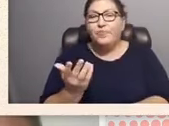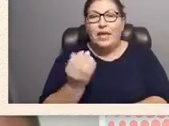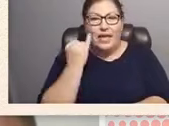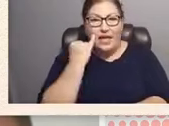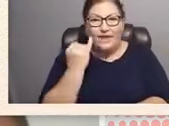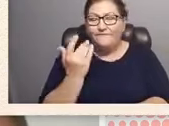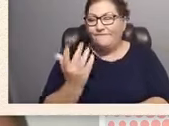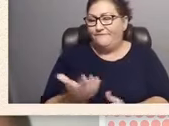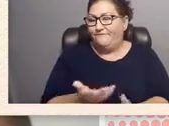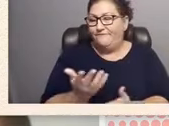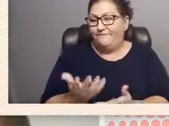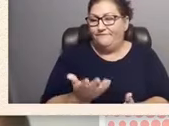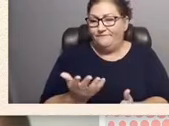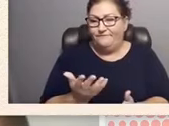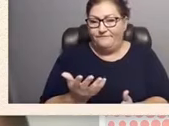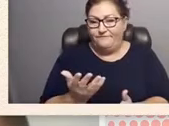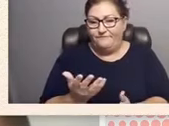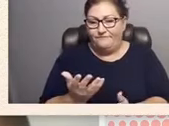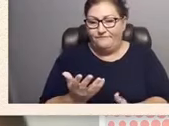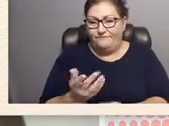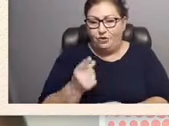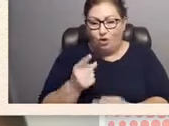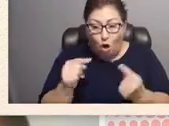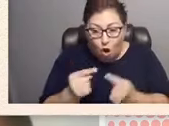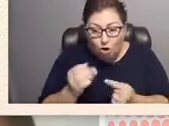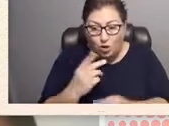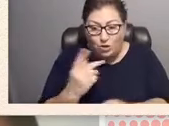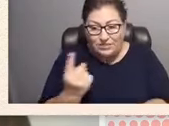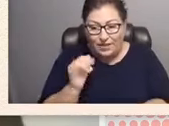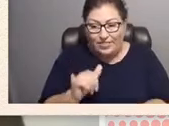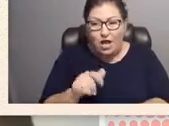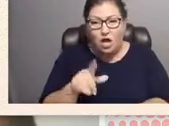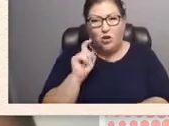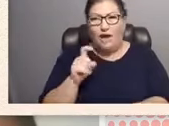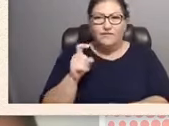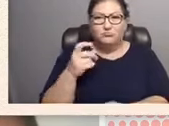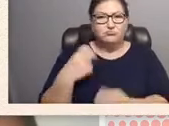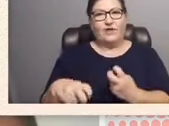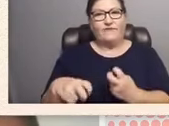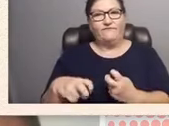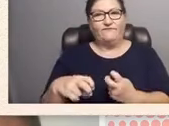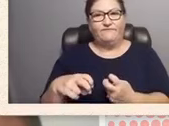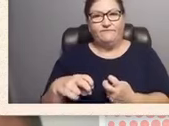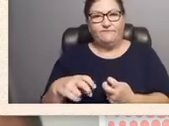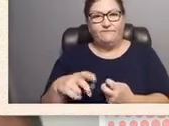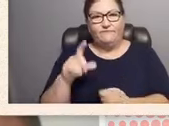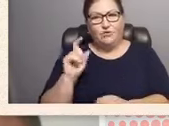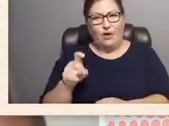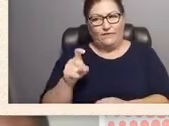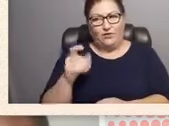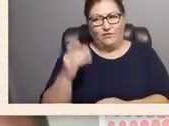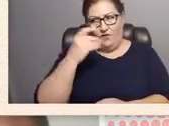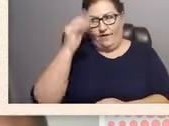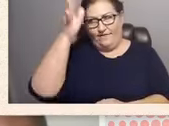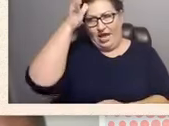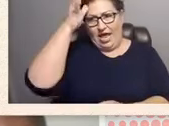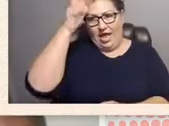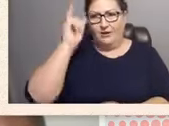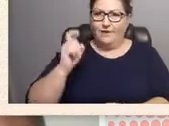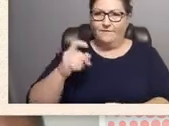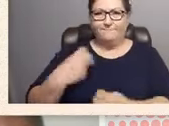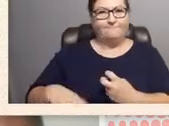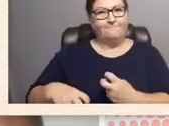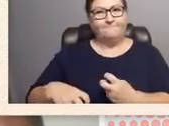if you were like hurt or something like that, you know, you have to like, you know, toughen it up because, you know, you got to toughen up in front of dad, you got to toughen up in front of mom. You just got